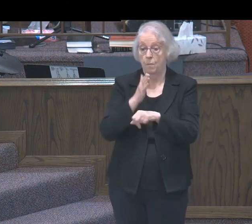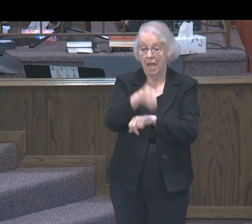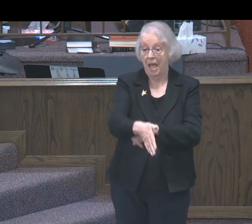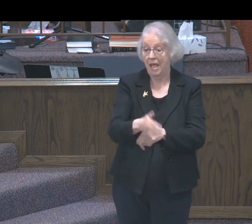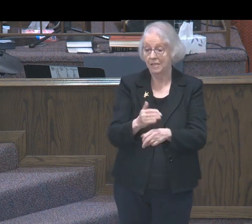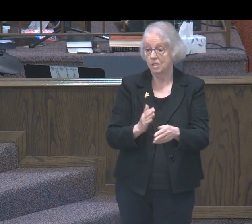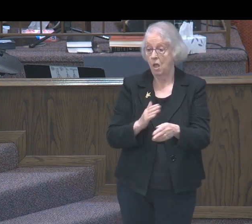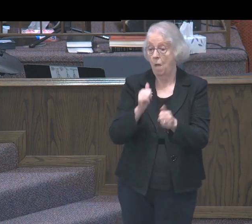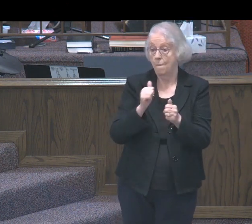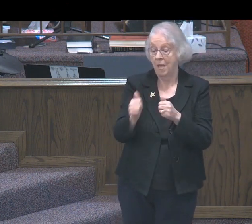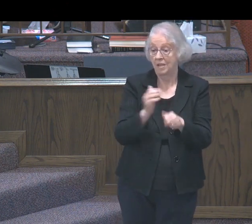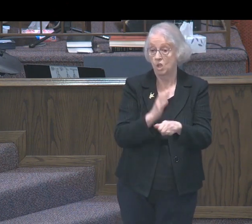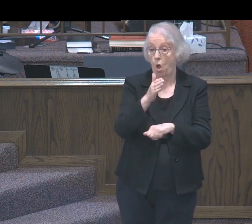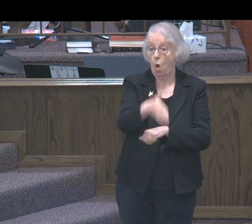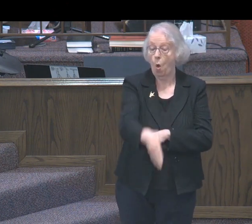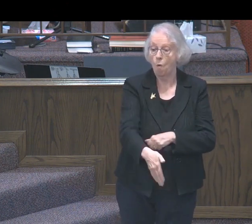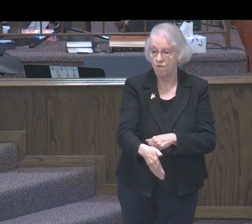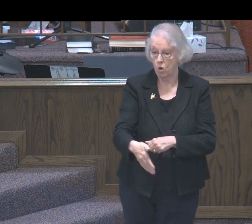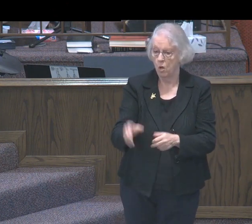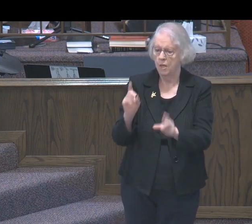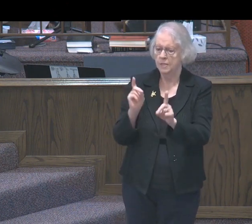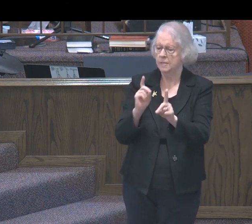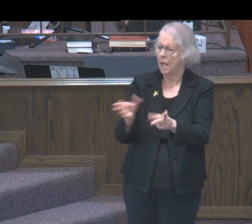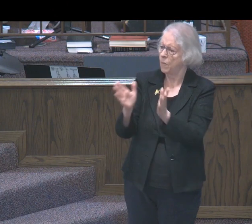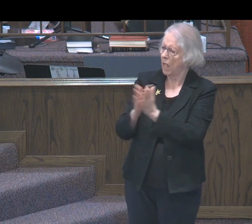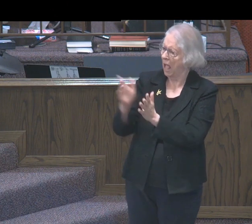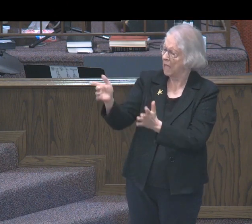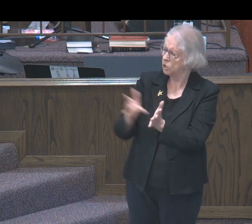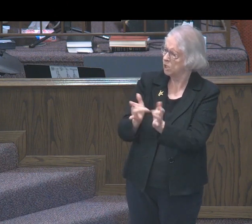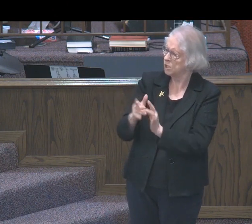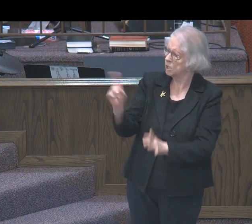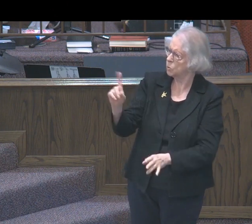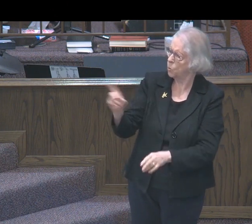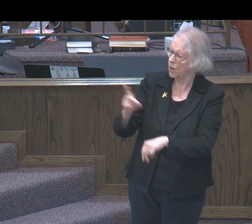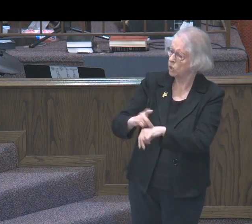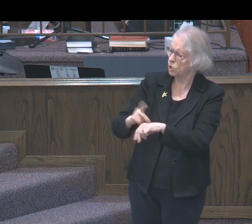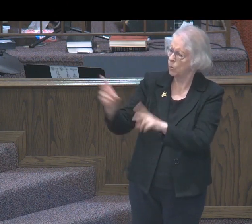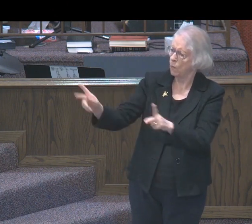him, "Where do you want us to prepare for you to eat the Passover?"